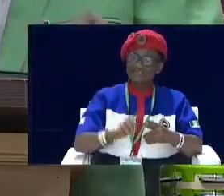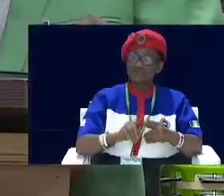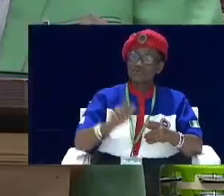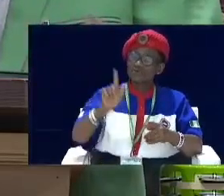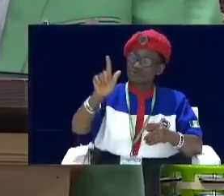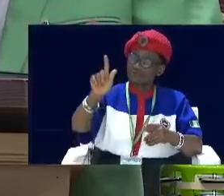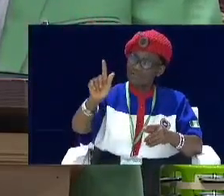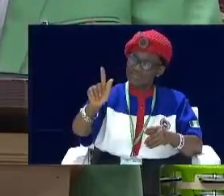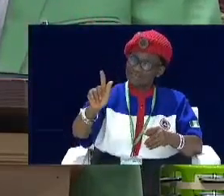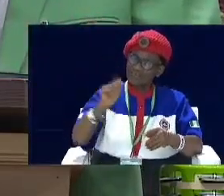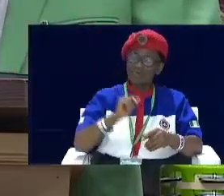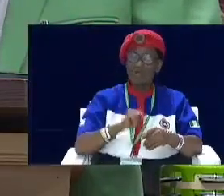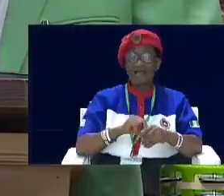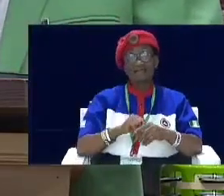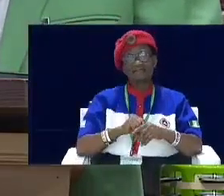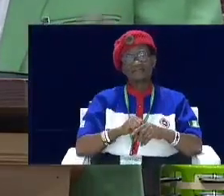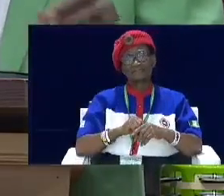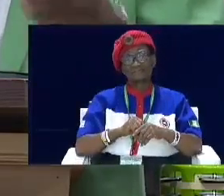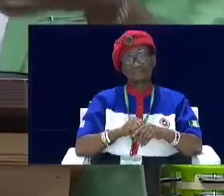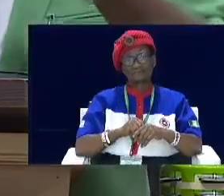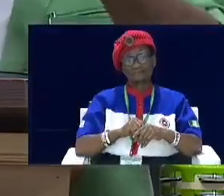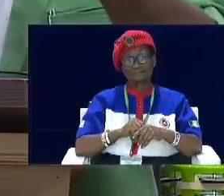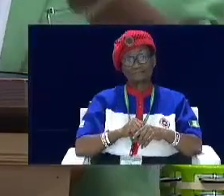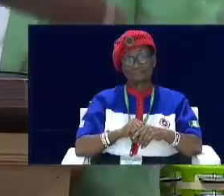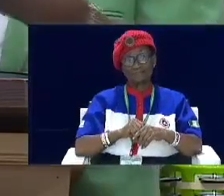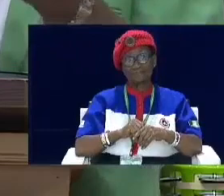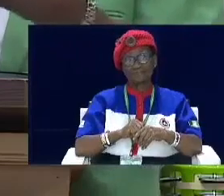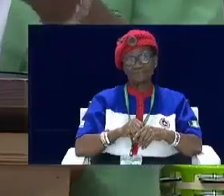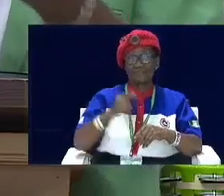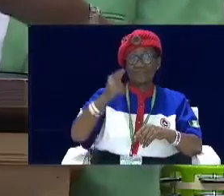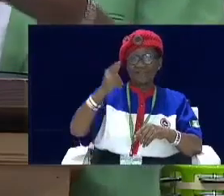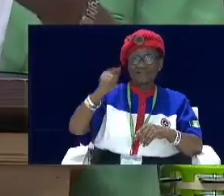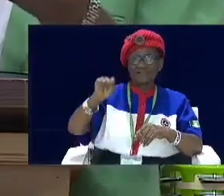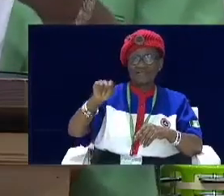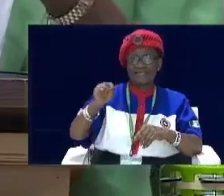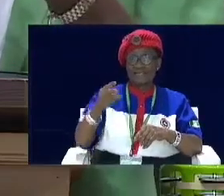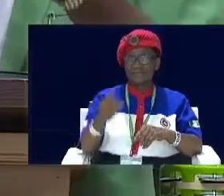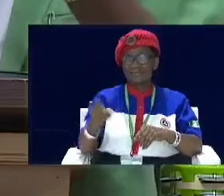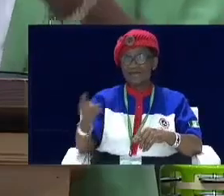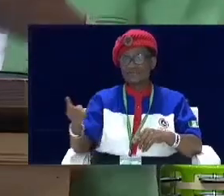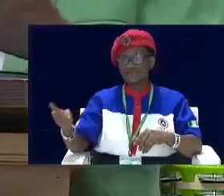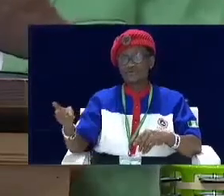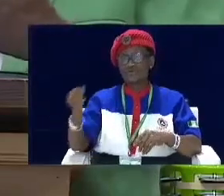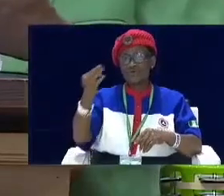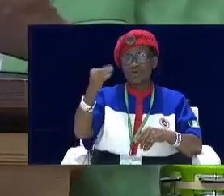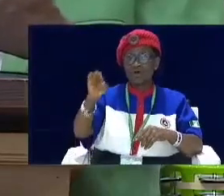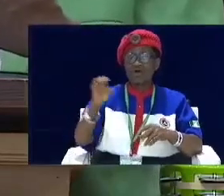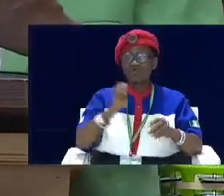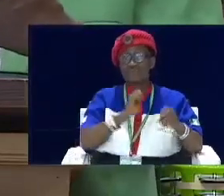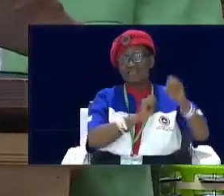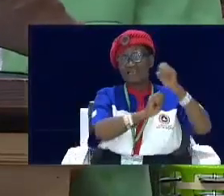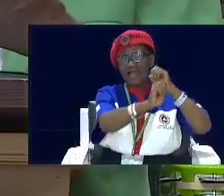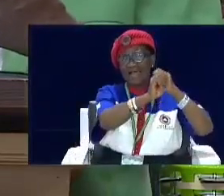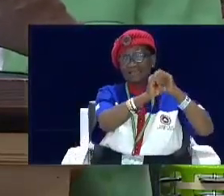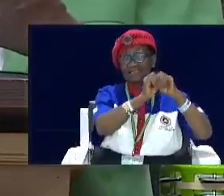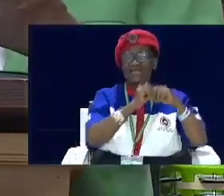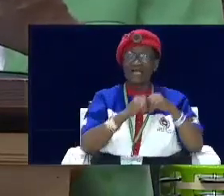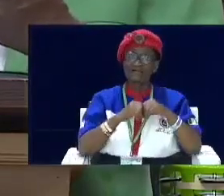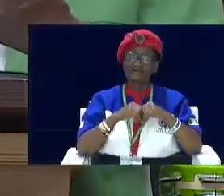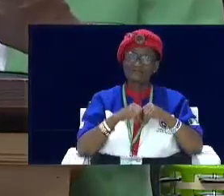to 21, the mantle of Elijah